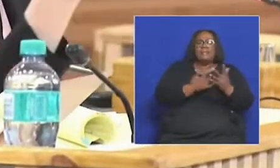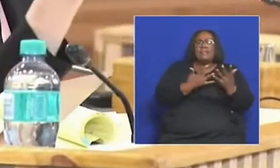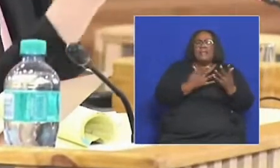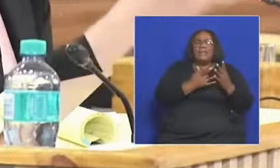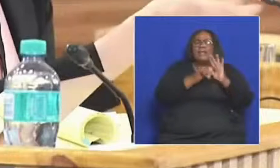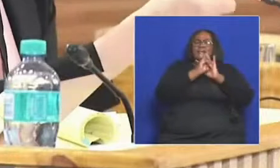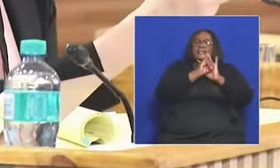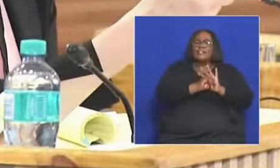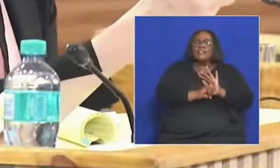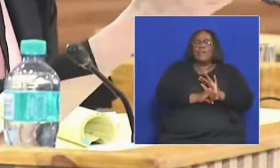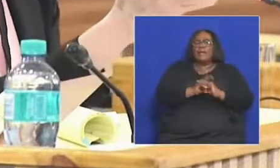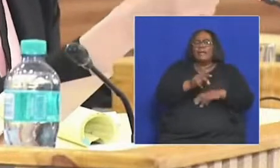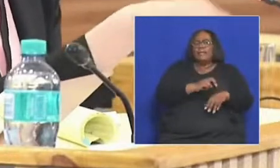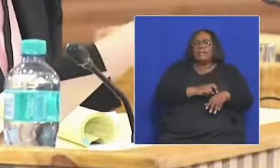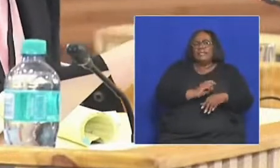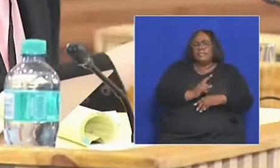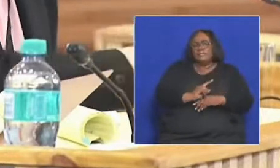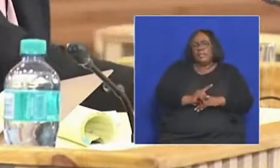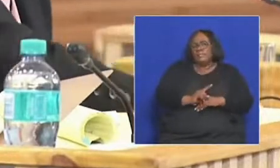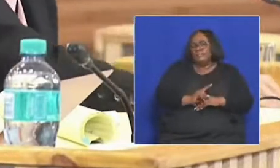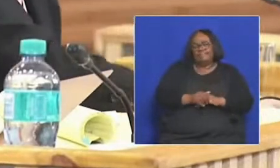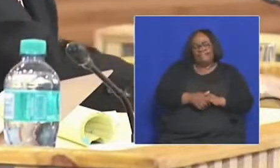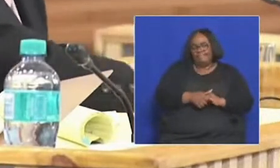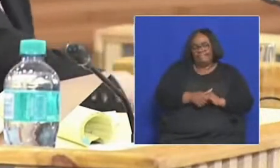needs to deal with.